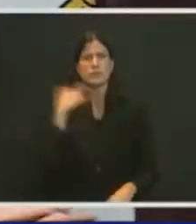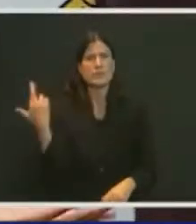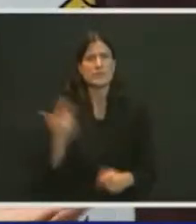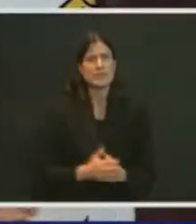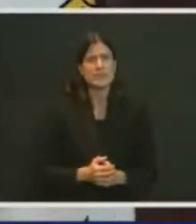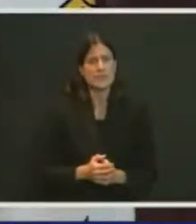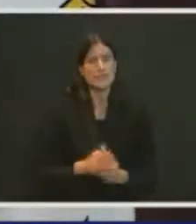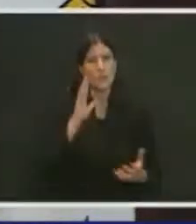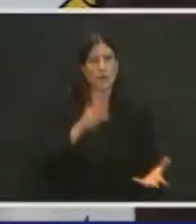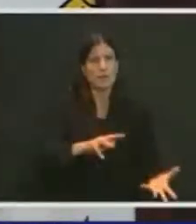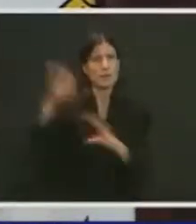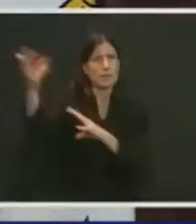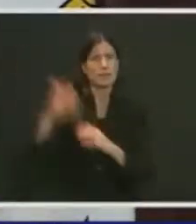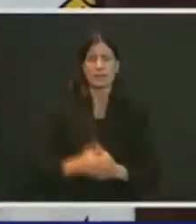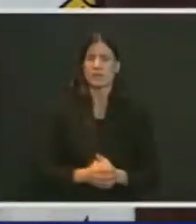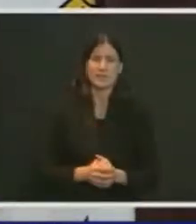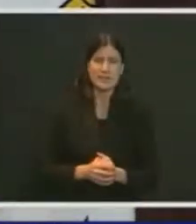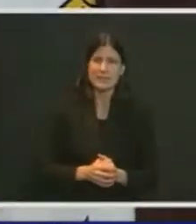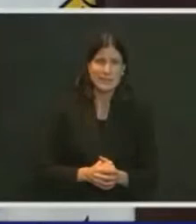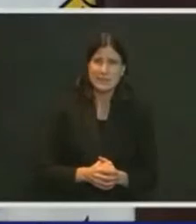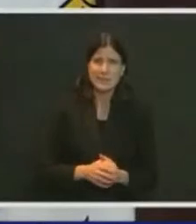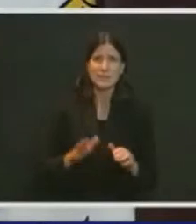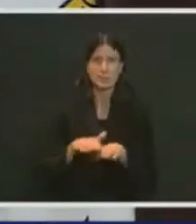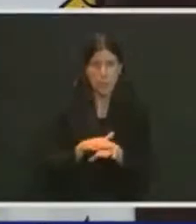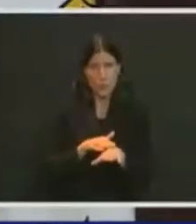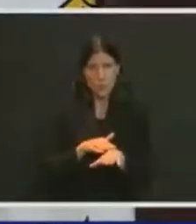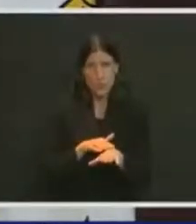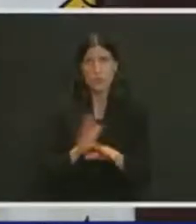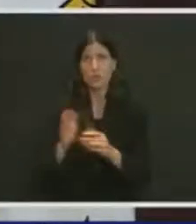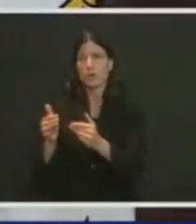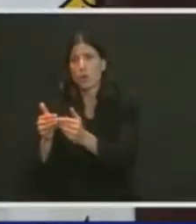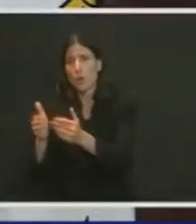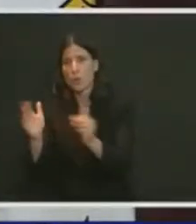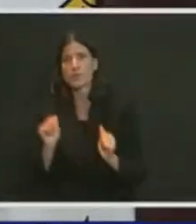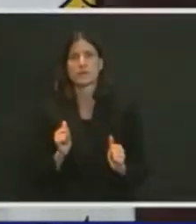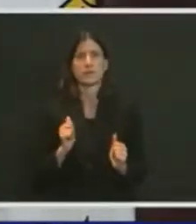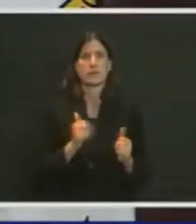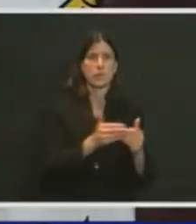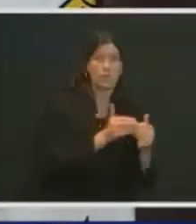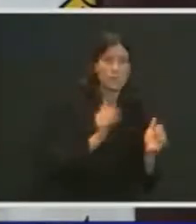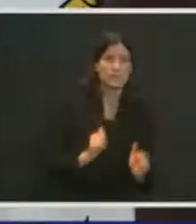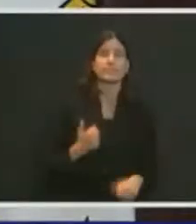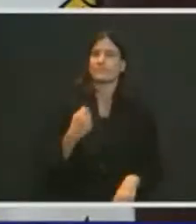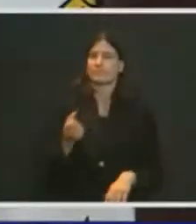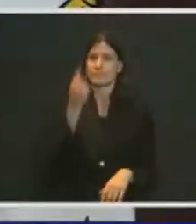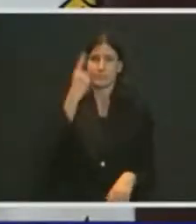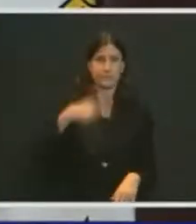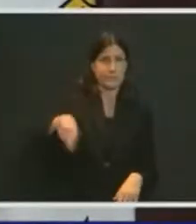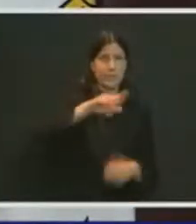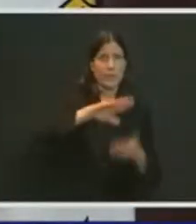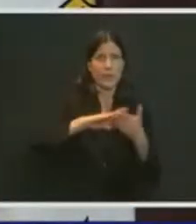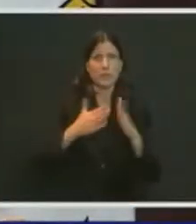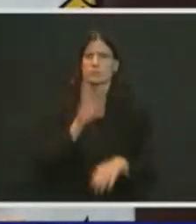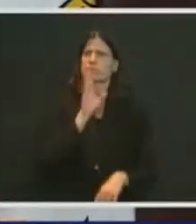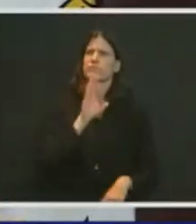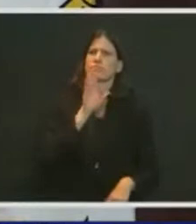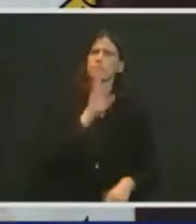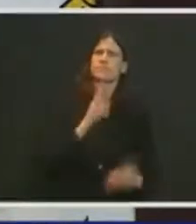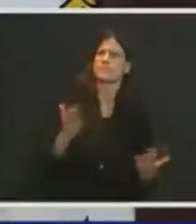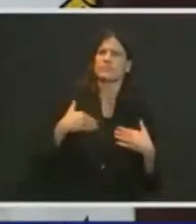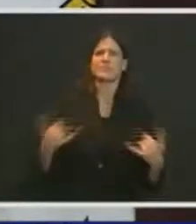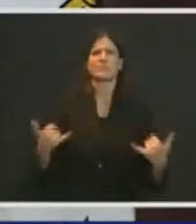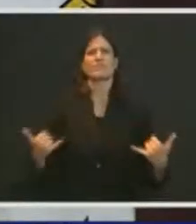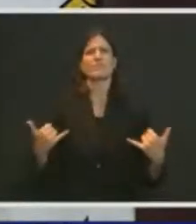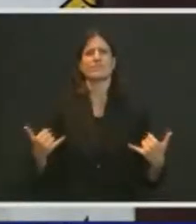So, you know, listen, I get people are frustrated. I do. I really do. It's my job to protect